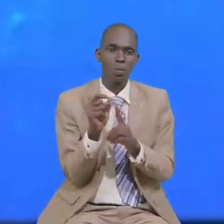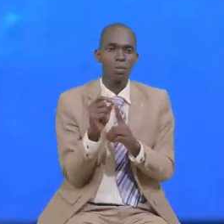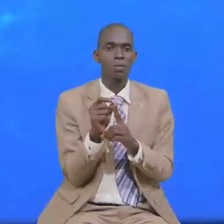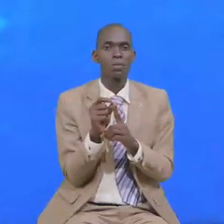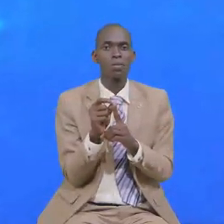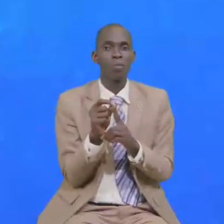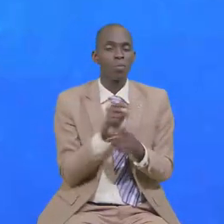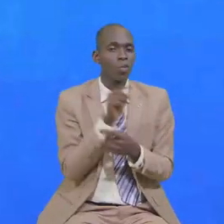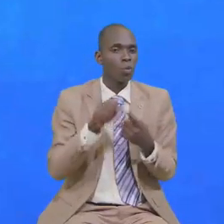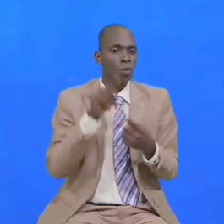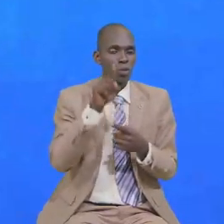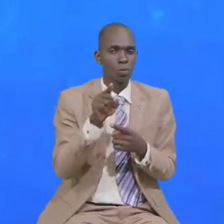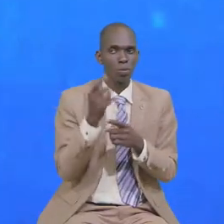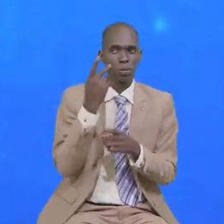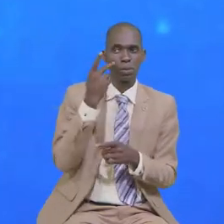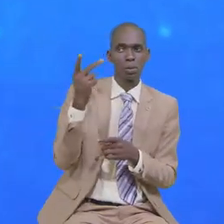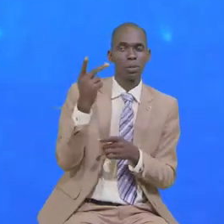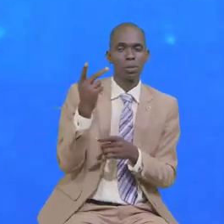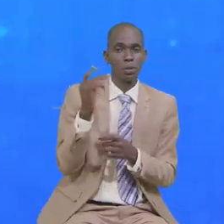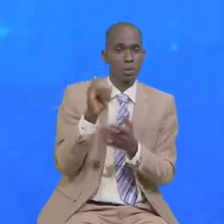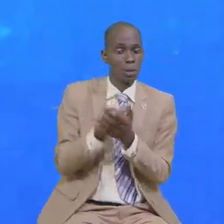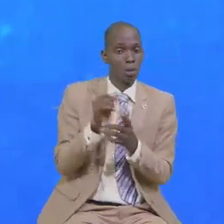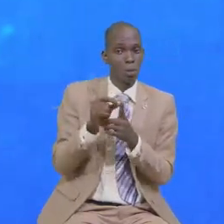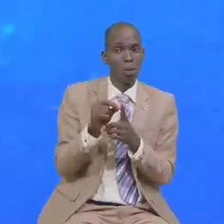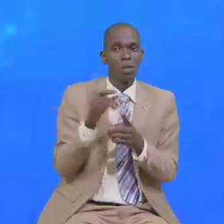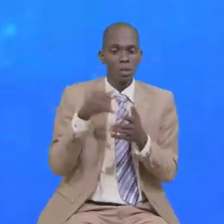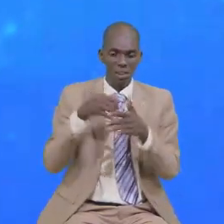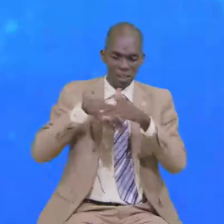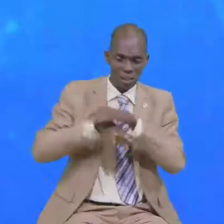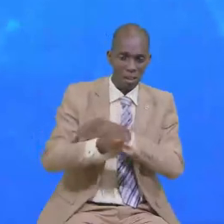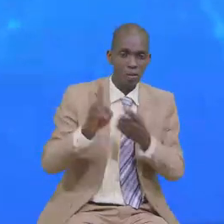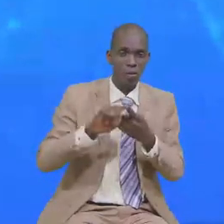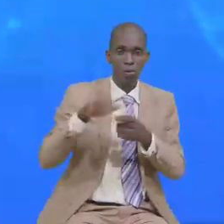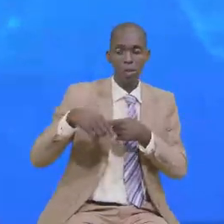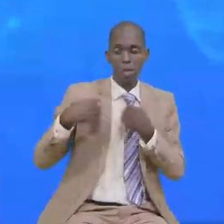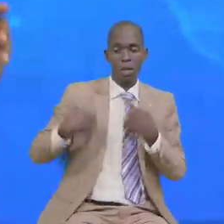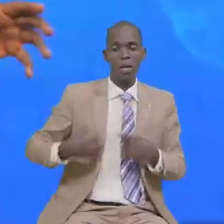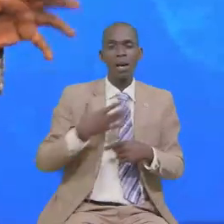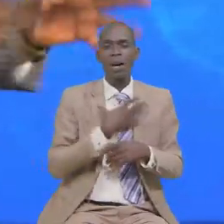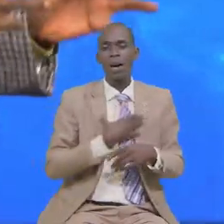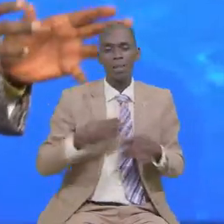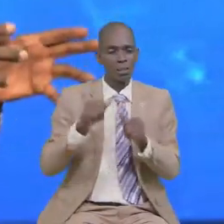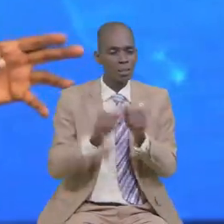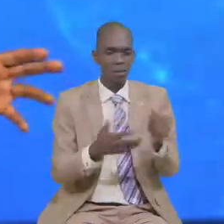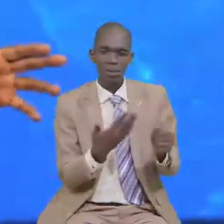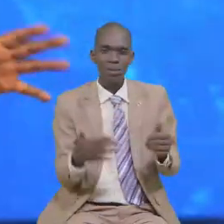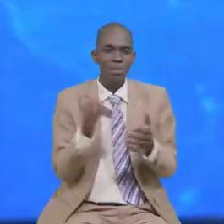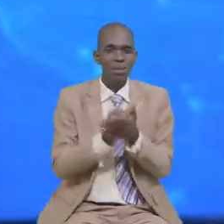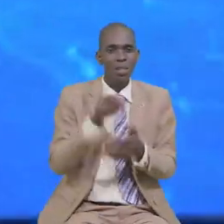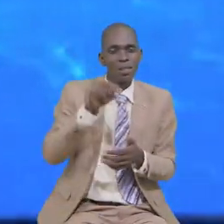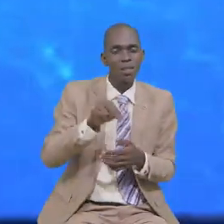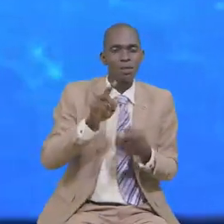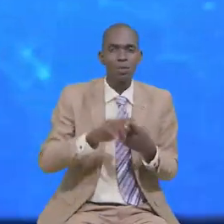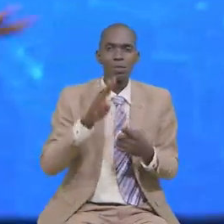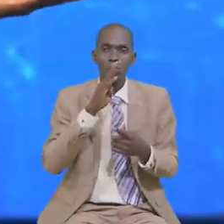you hear that, it goes into your heart. And everything that needs to be done for